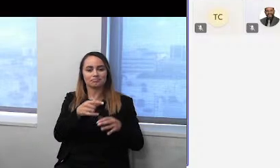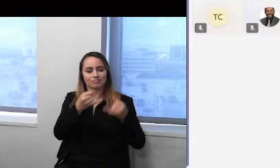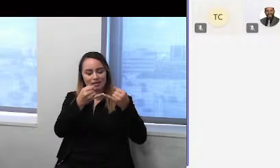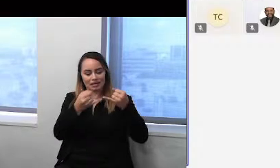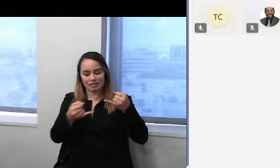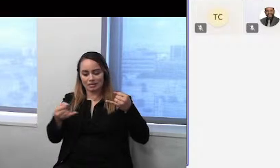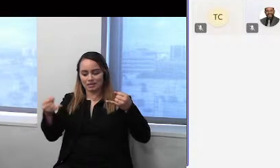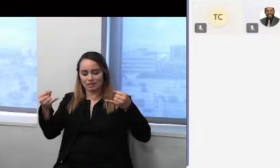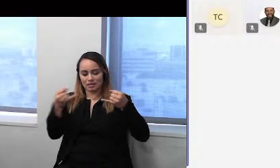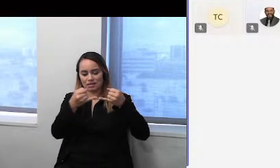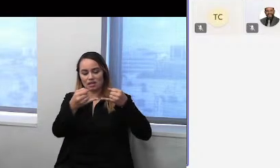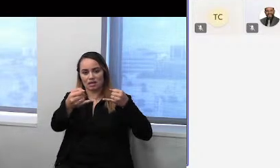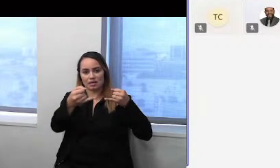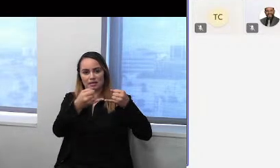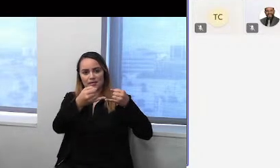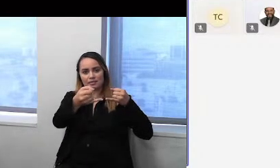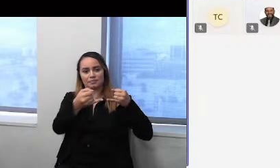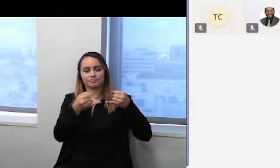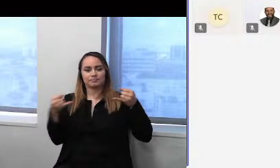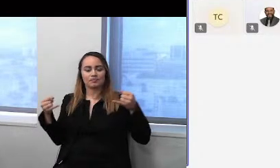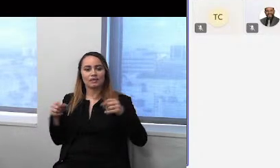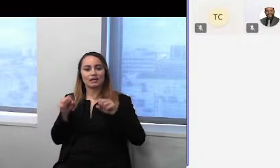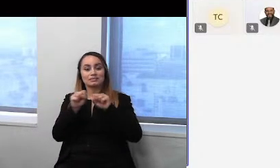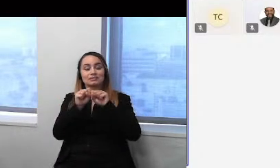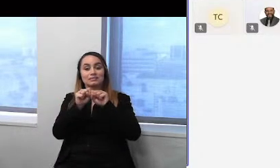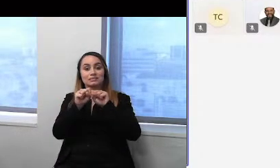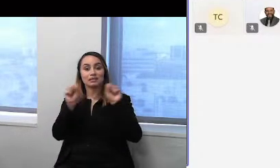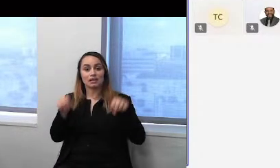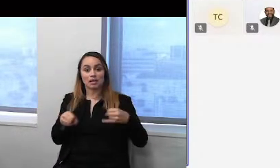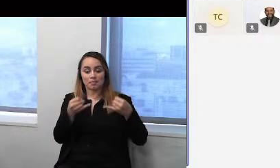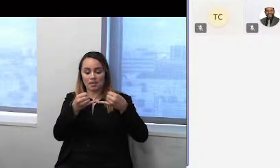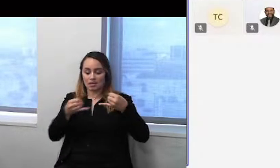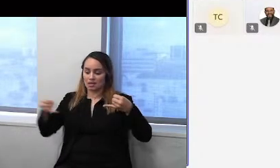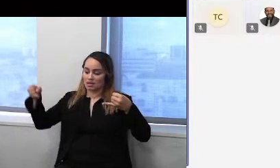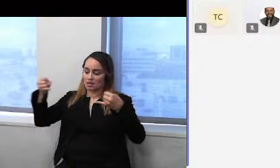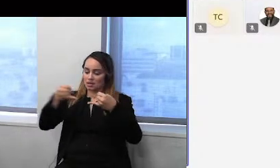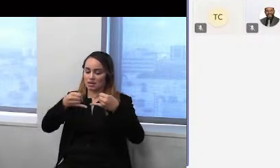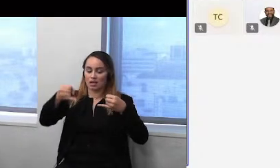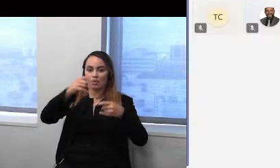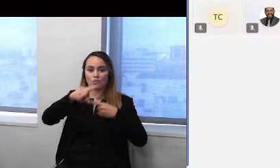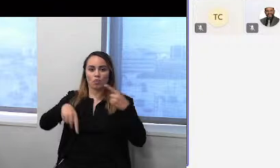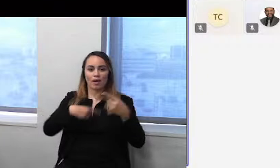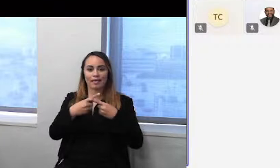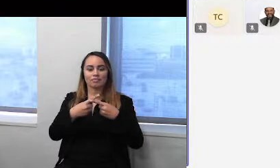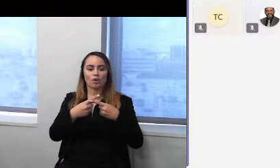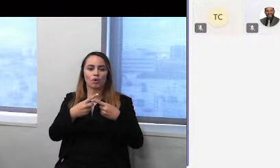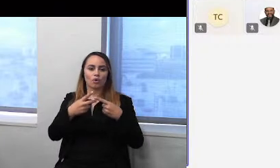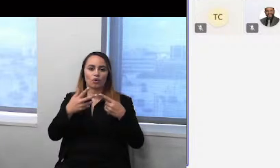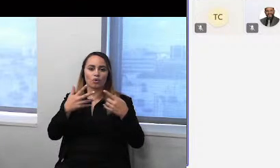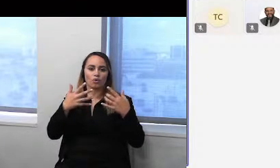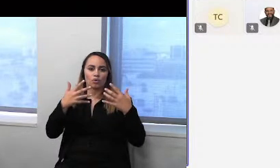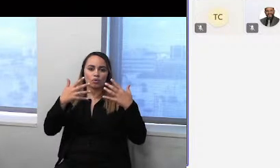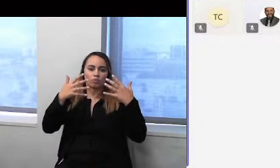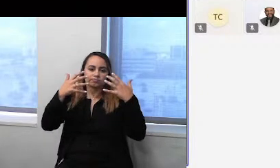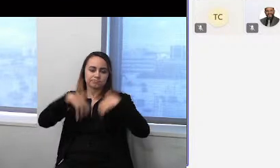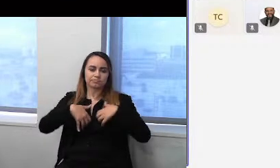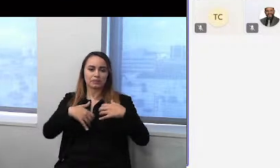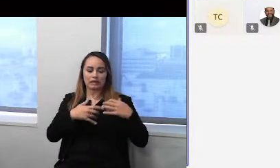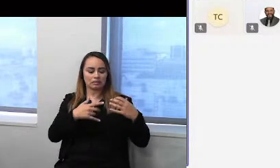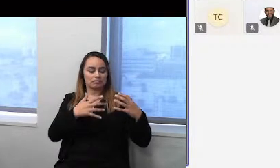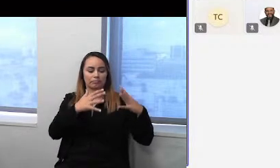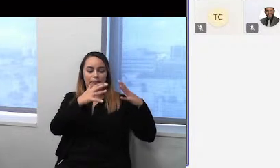lines. That's what we're talking about, the configuration, the flexibility the breaker and a half can provide to you. So